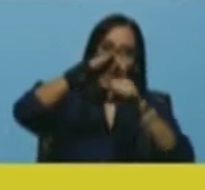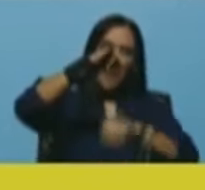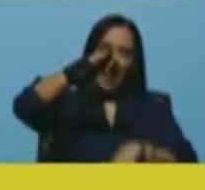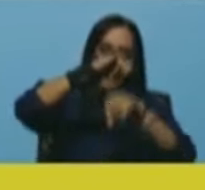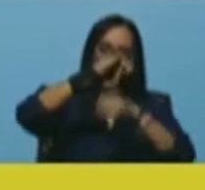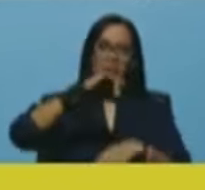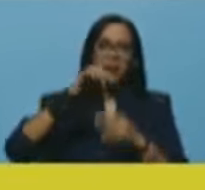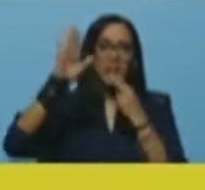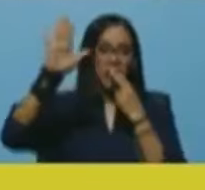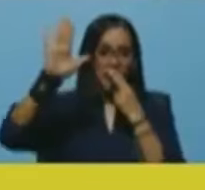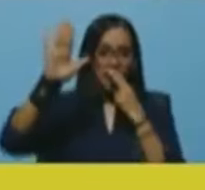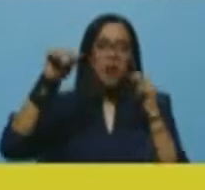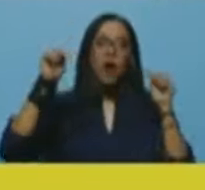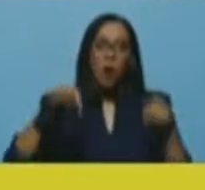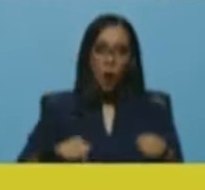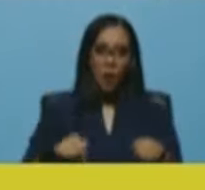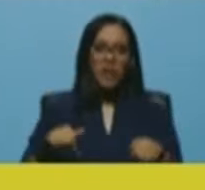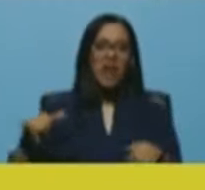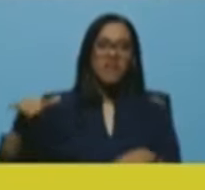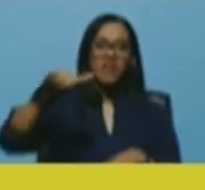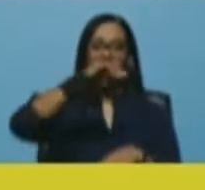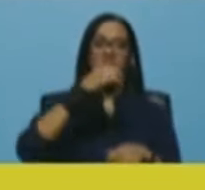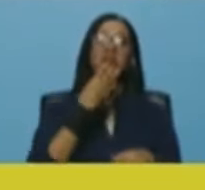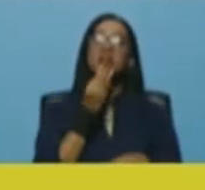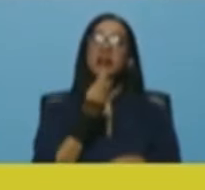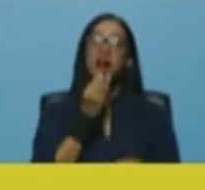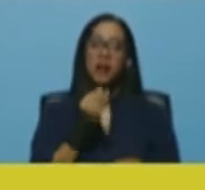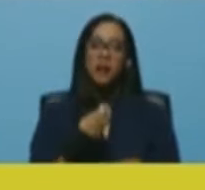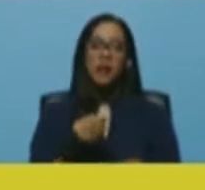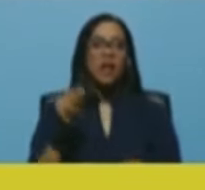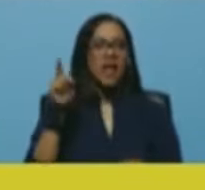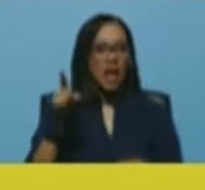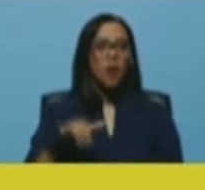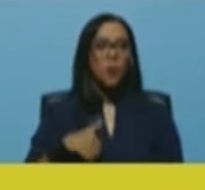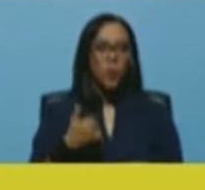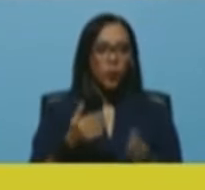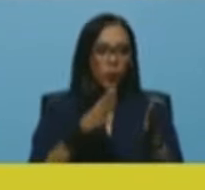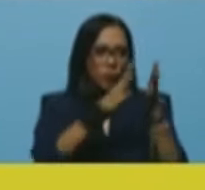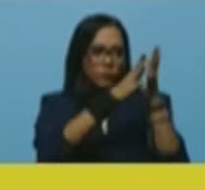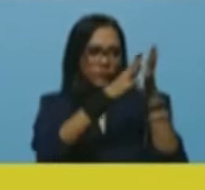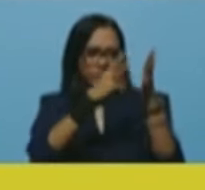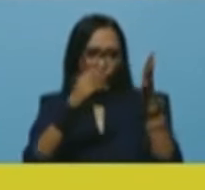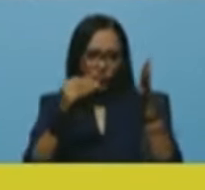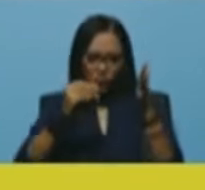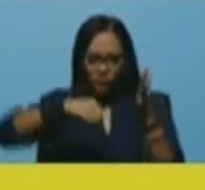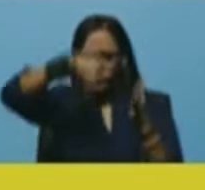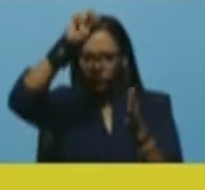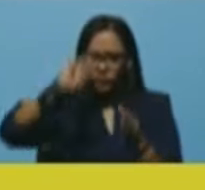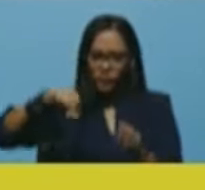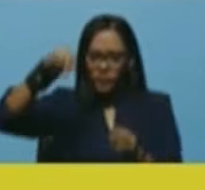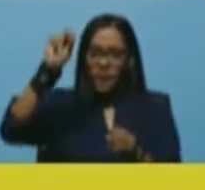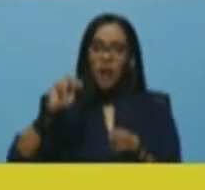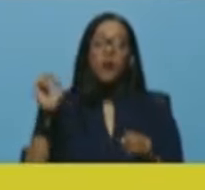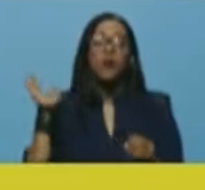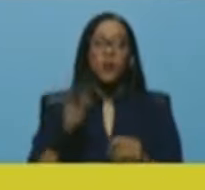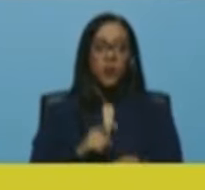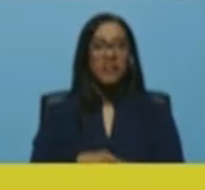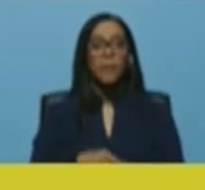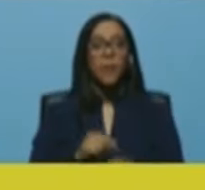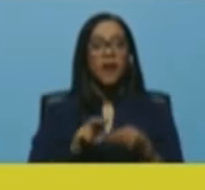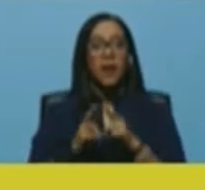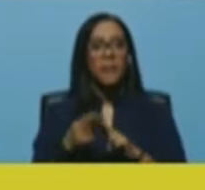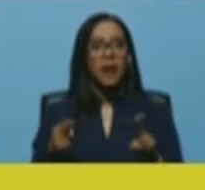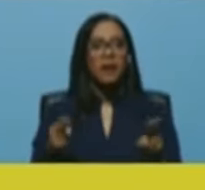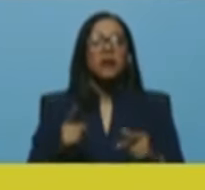by the aircraft of Hitler. Today, Netanyahu's aircraft, he was able to transcend, and